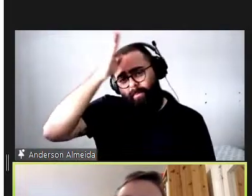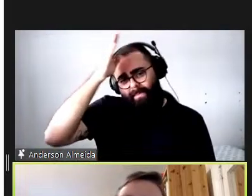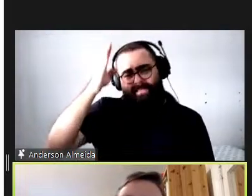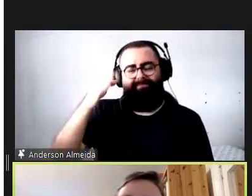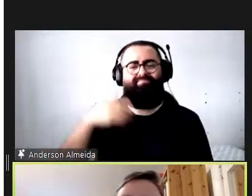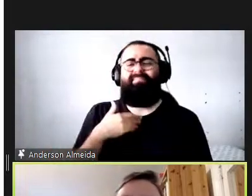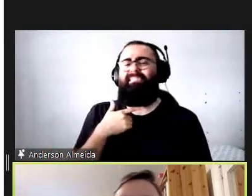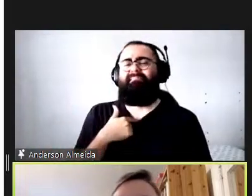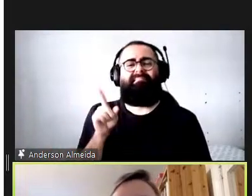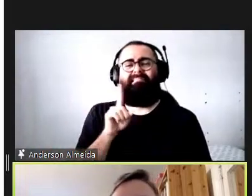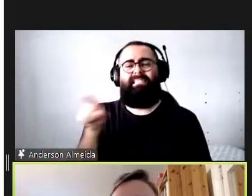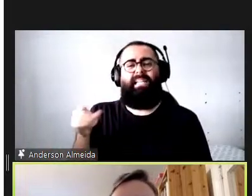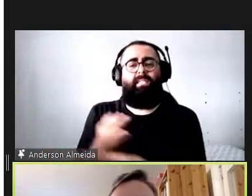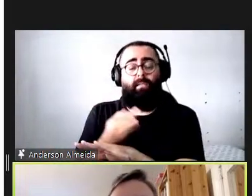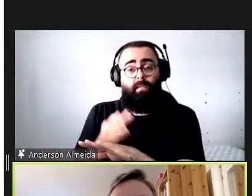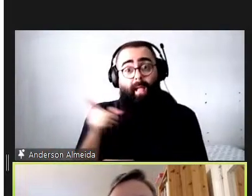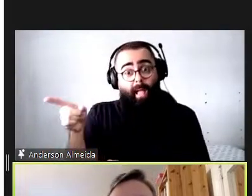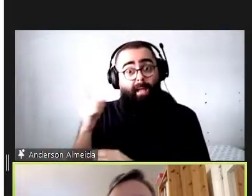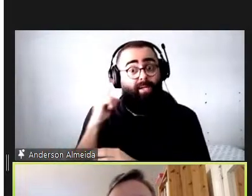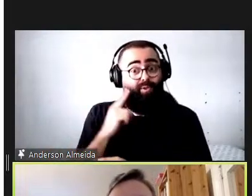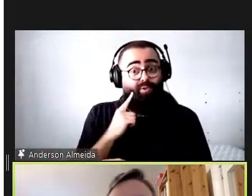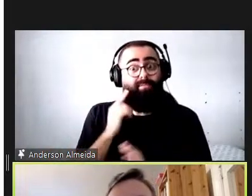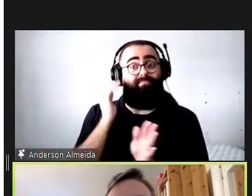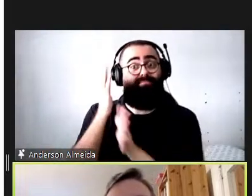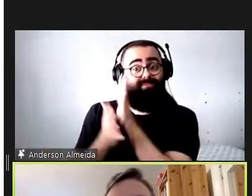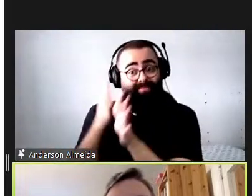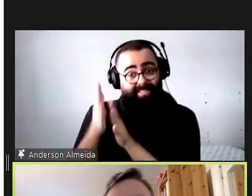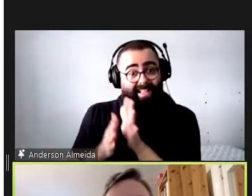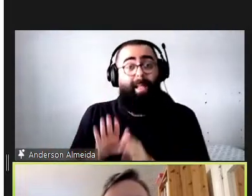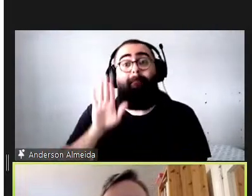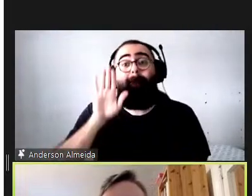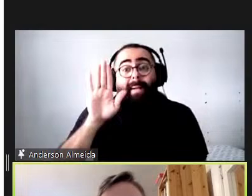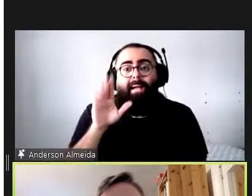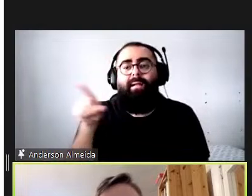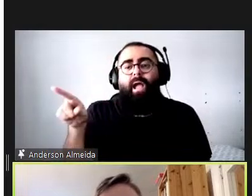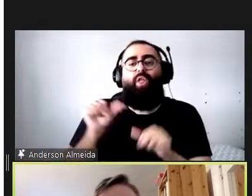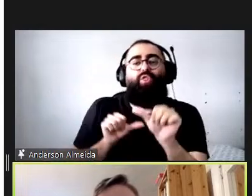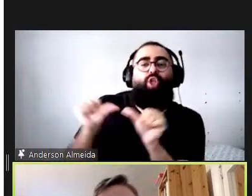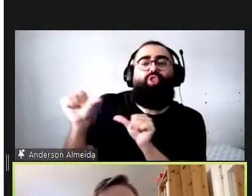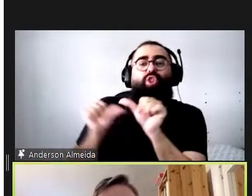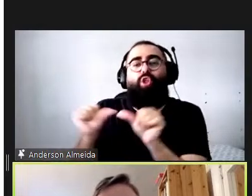utterances where the only thing that's manipulated is the phrase boundary.